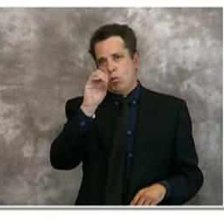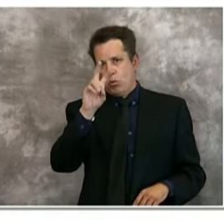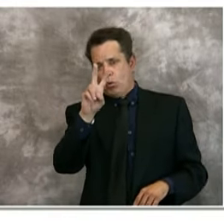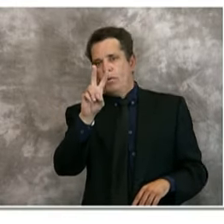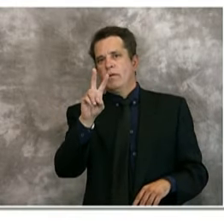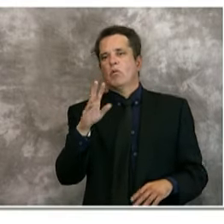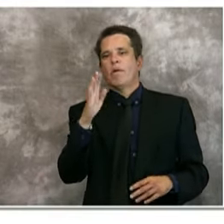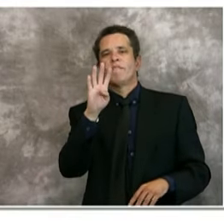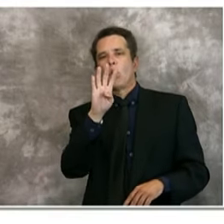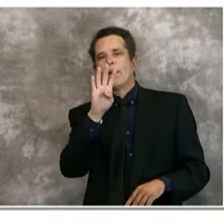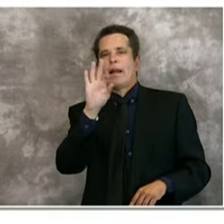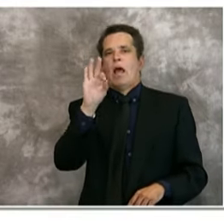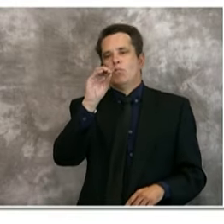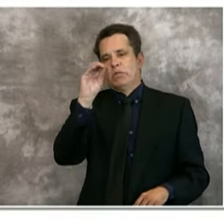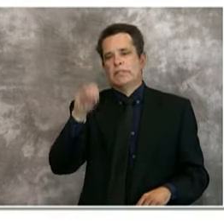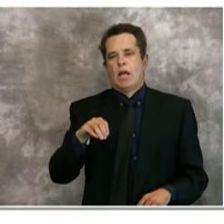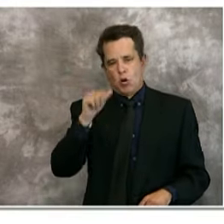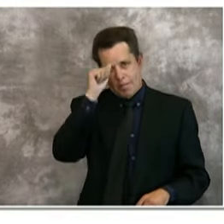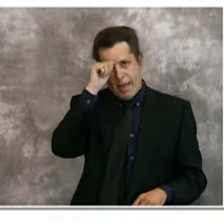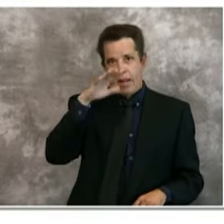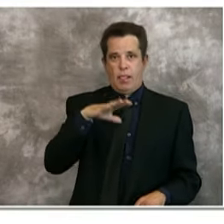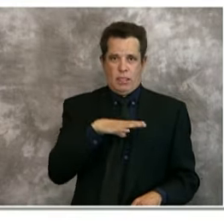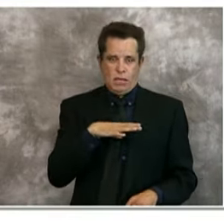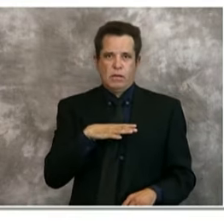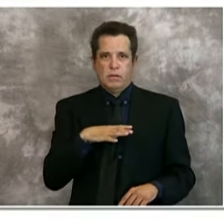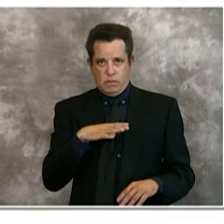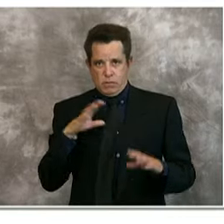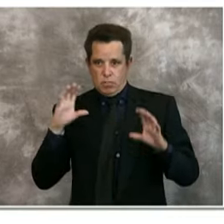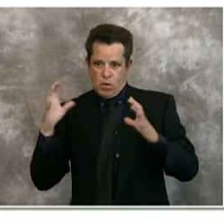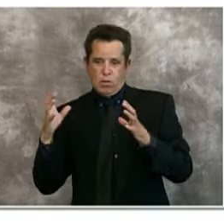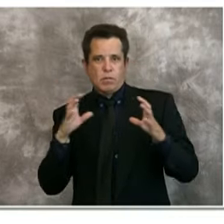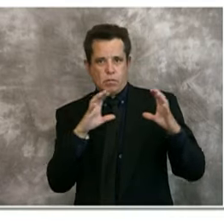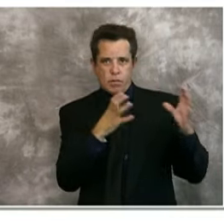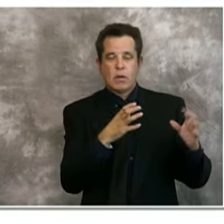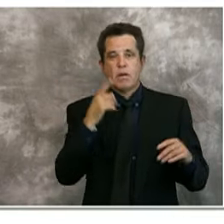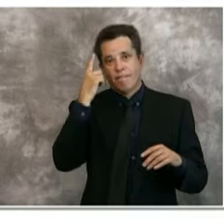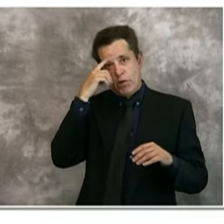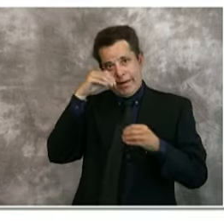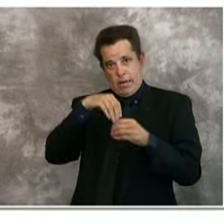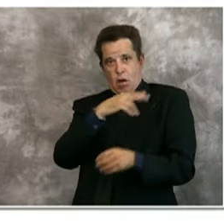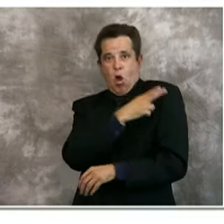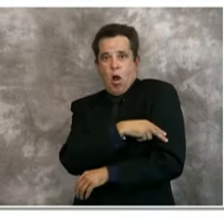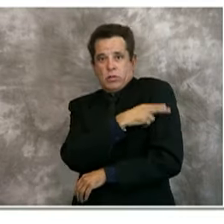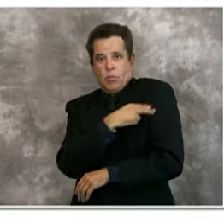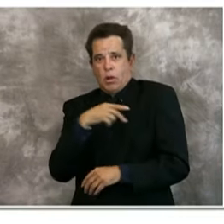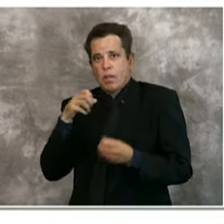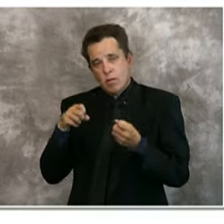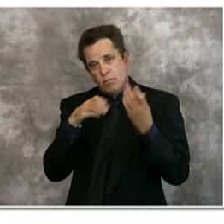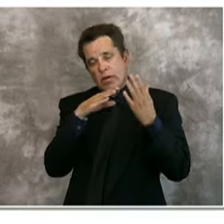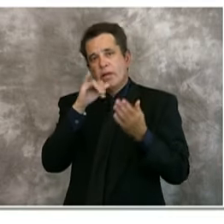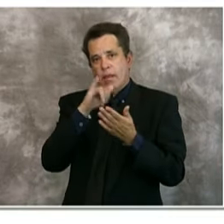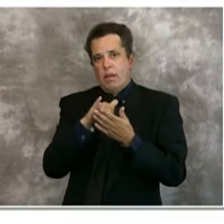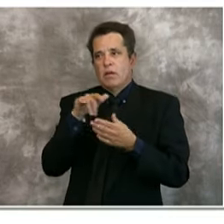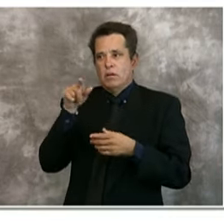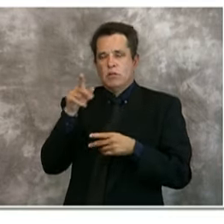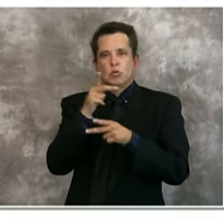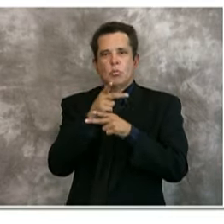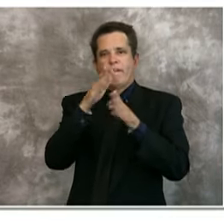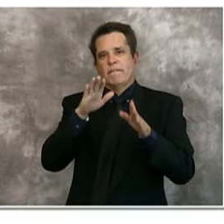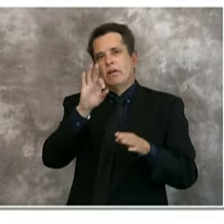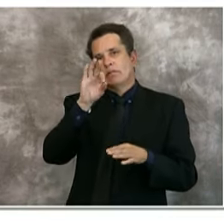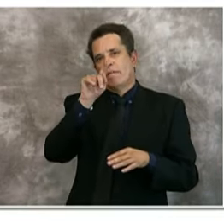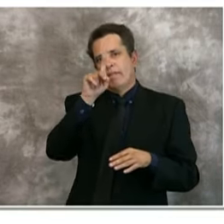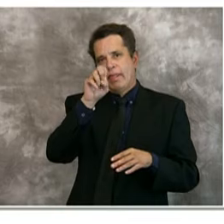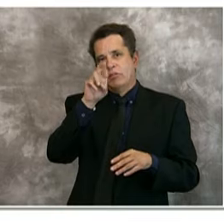6,902, or 49%, are male. Of the hospitalized cases, Supervisor Fletcher has talked about